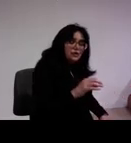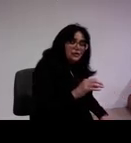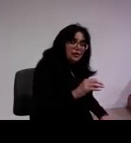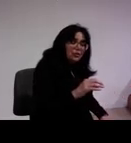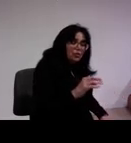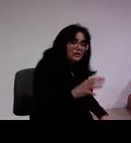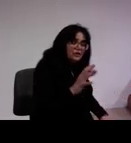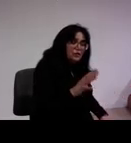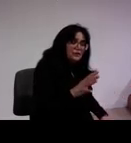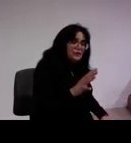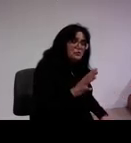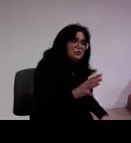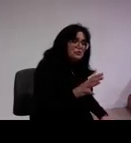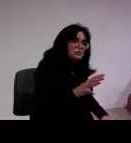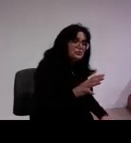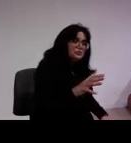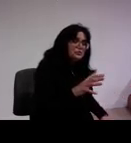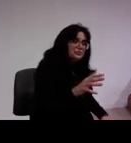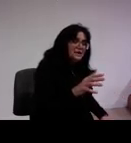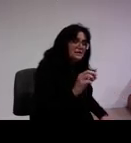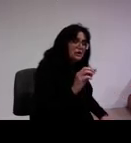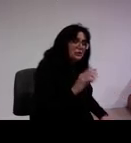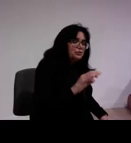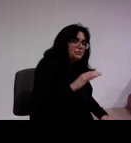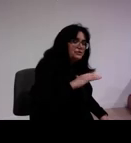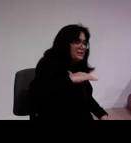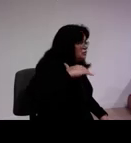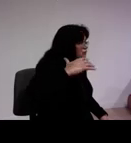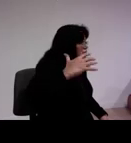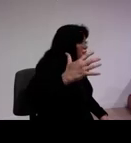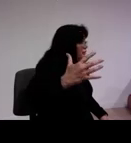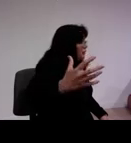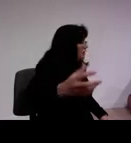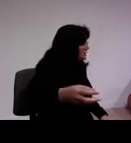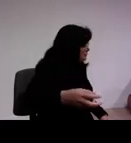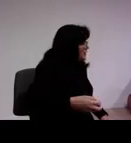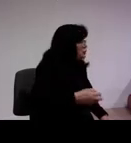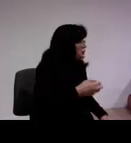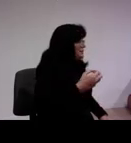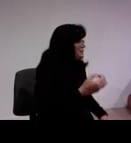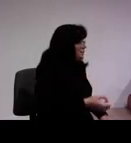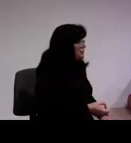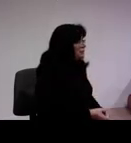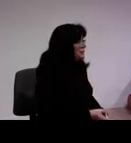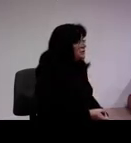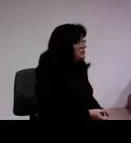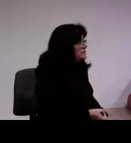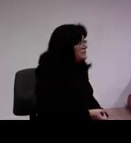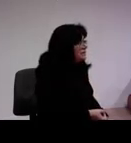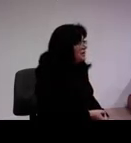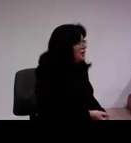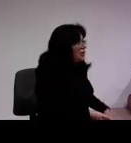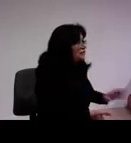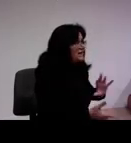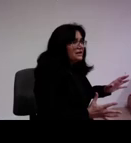So what I thought that I would do is I would take you through, I guess, my journey and my